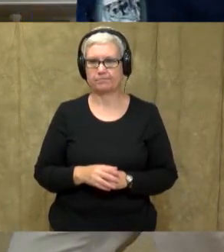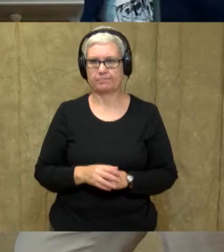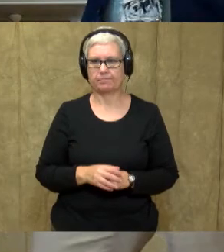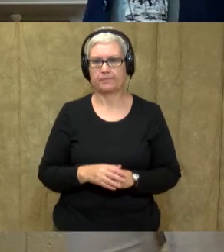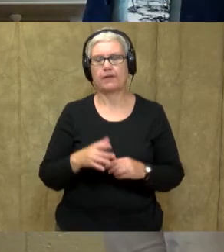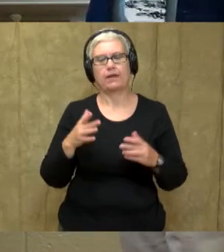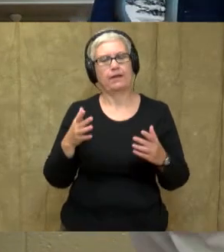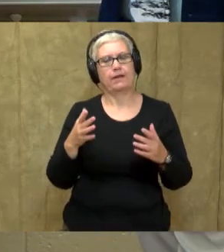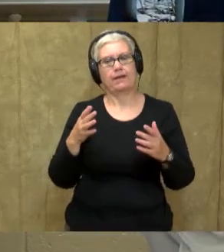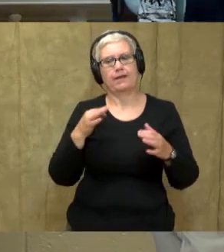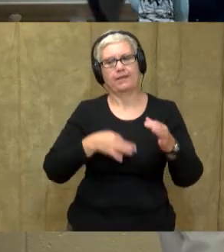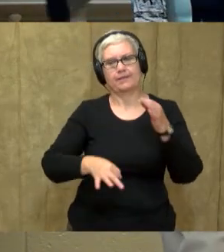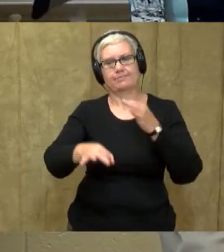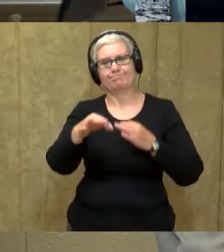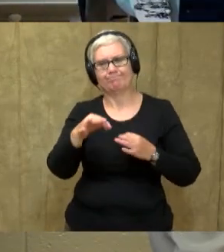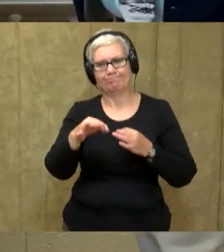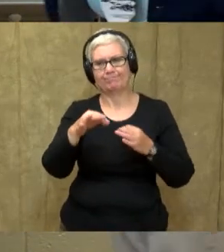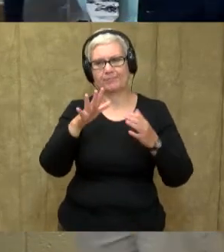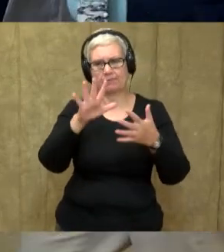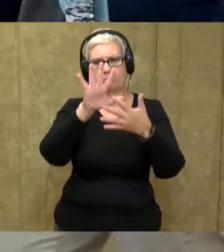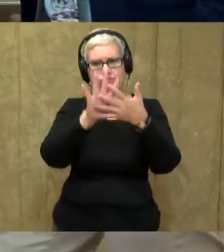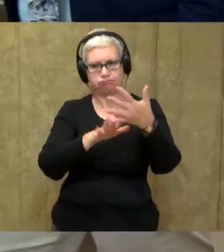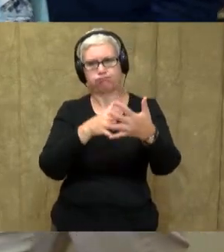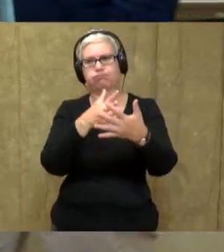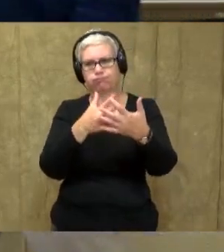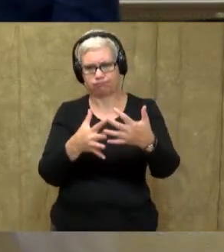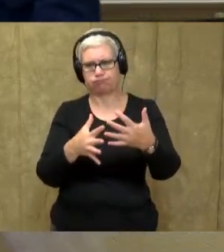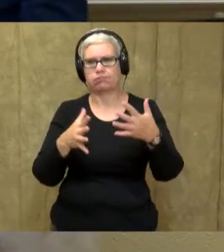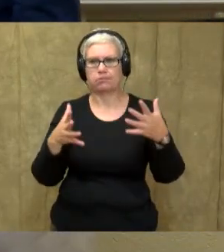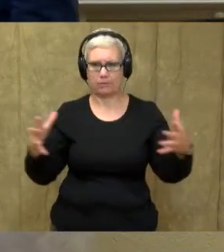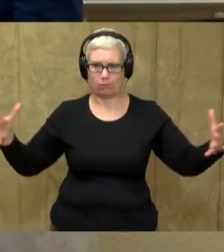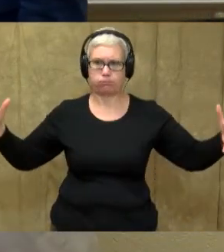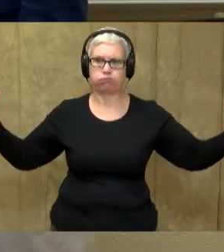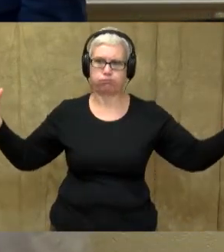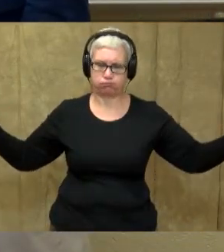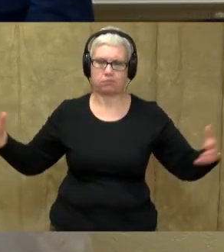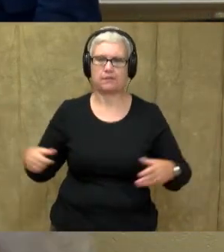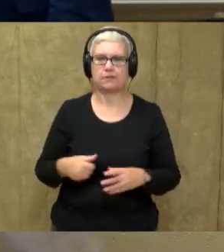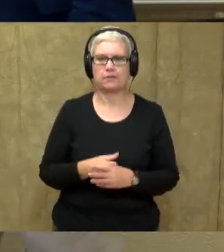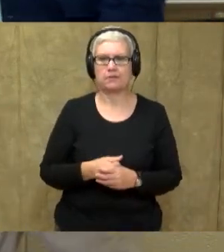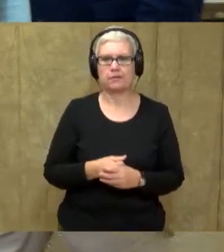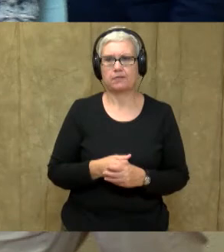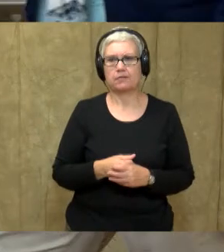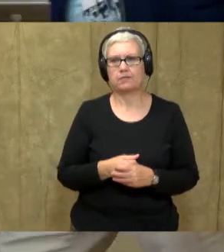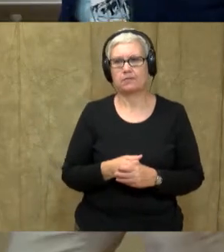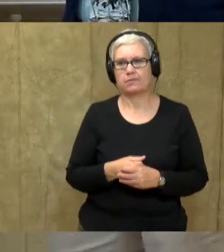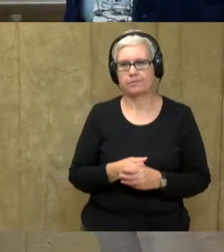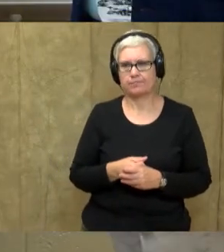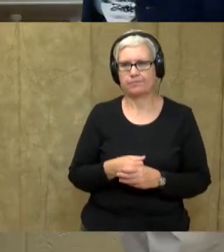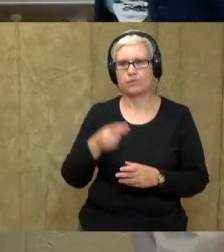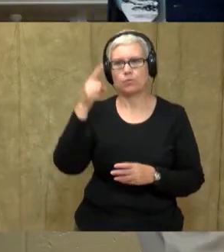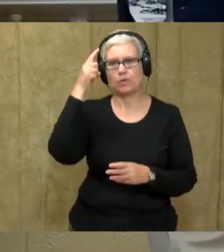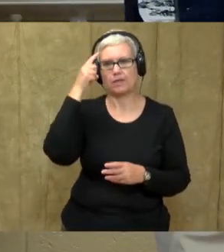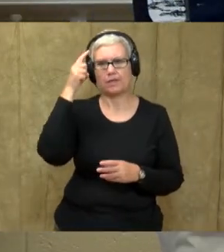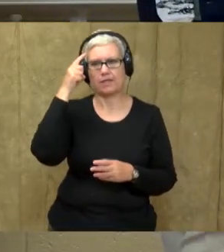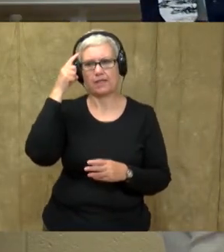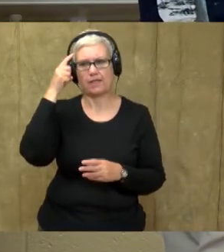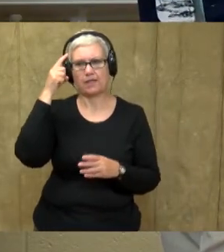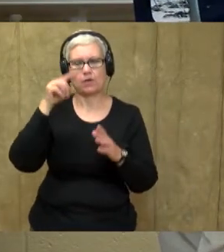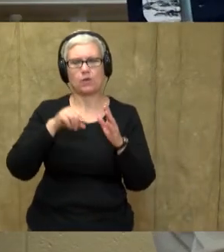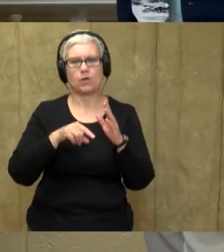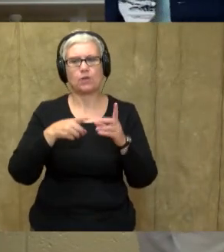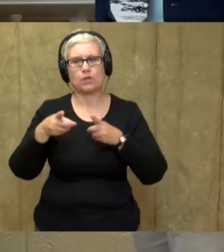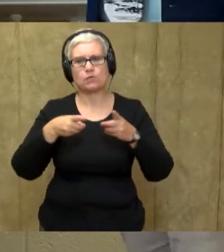table and looking for every possible combination to arrive at this largest value, we want to think about how we can describe